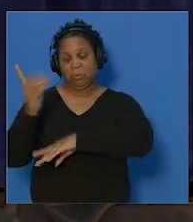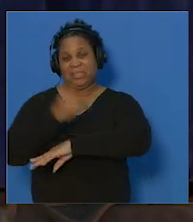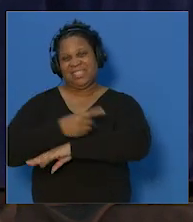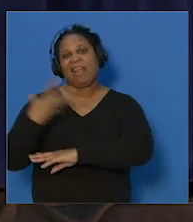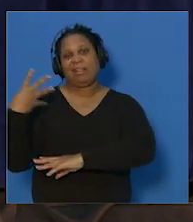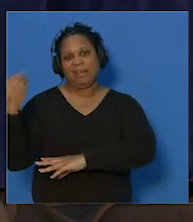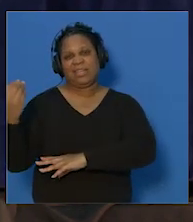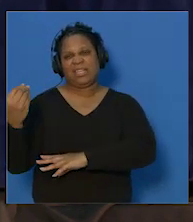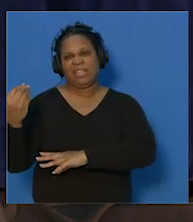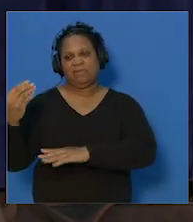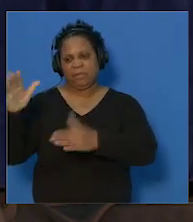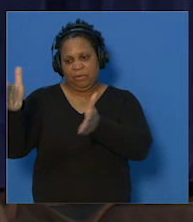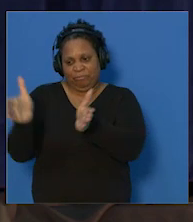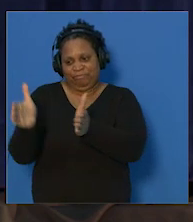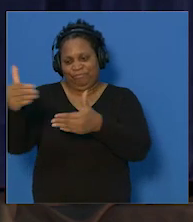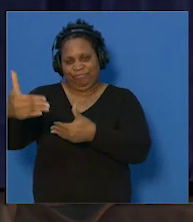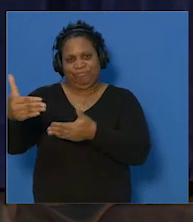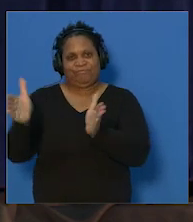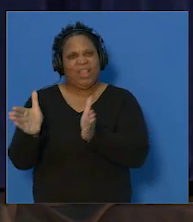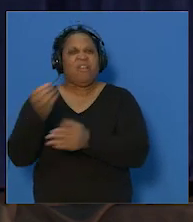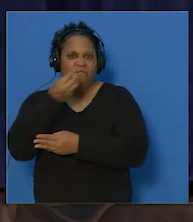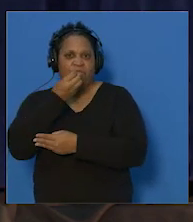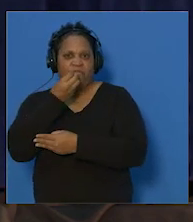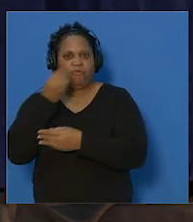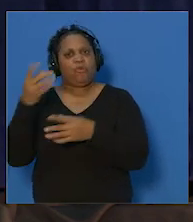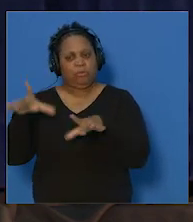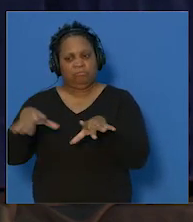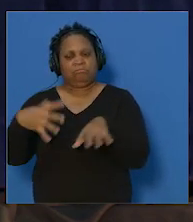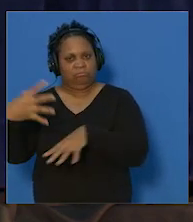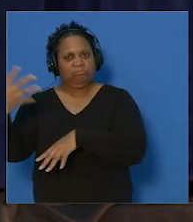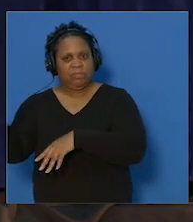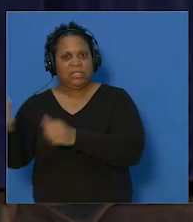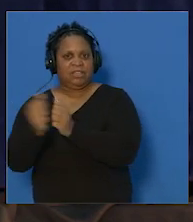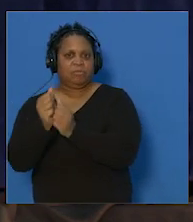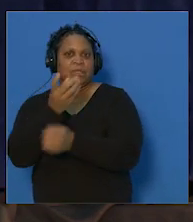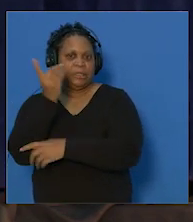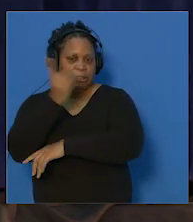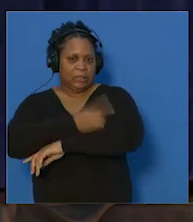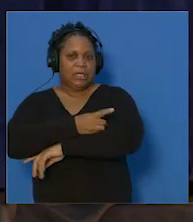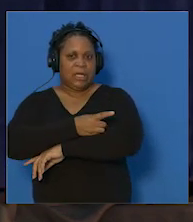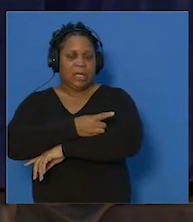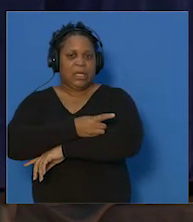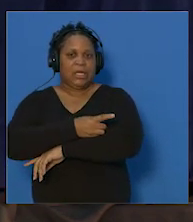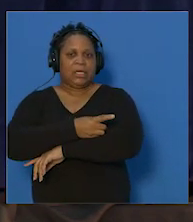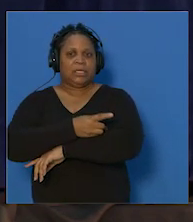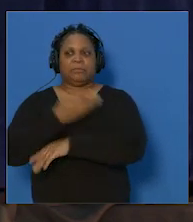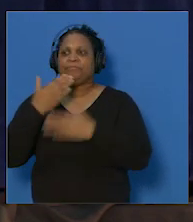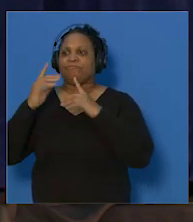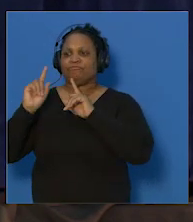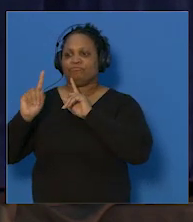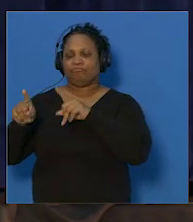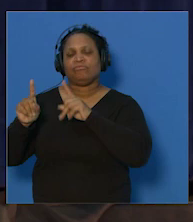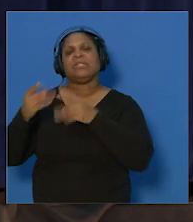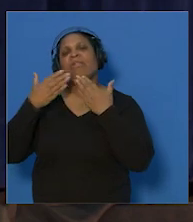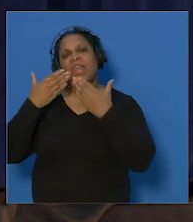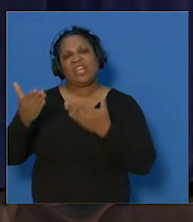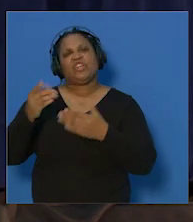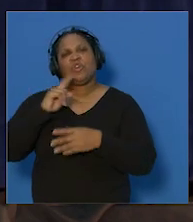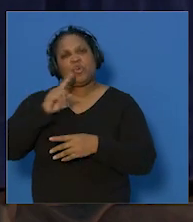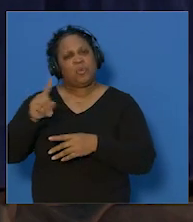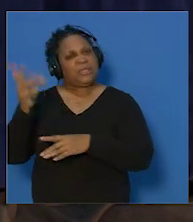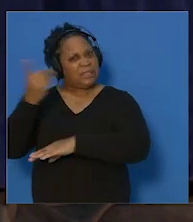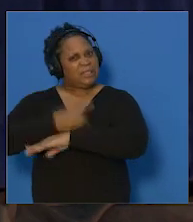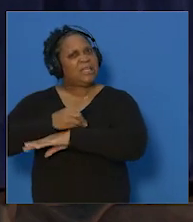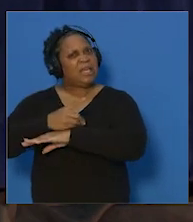they'll be given a care package and food to take with them during the day. Thank you. Is there a date when they will leave already put in place? We are